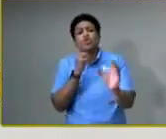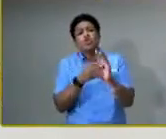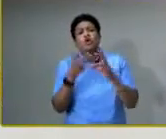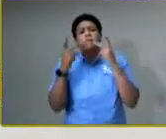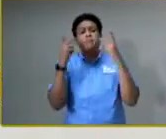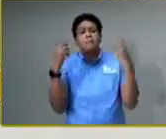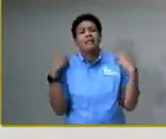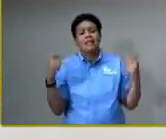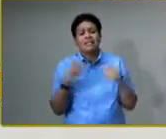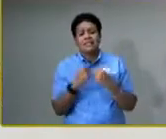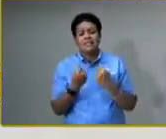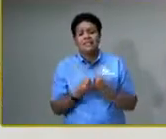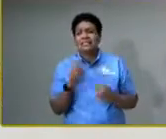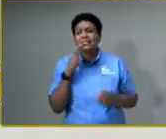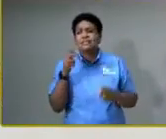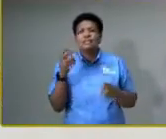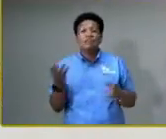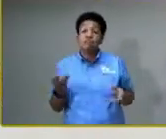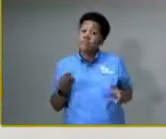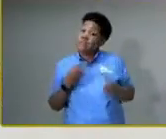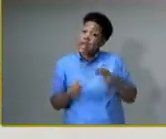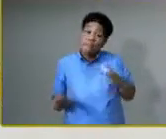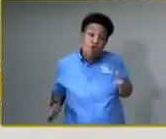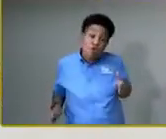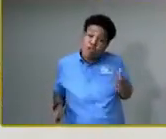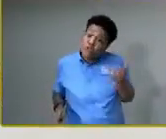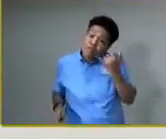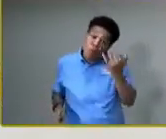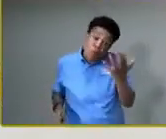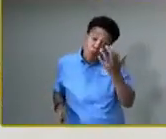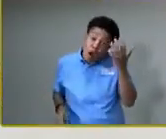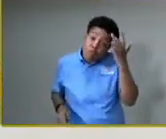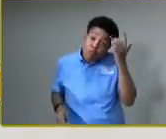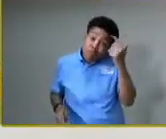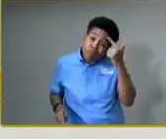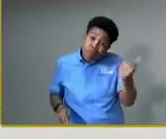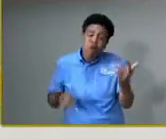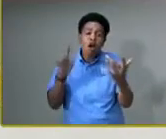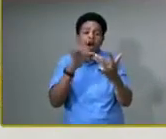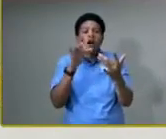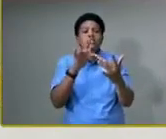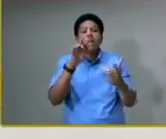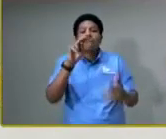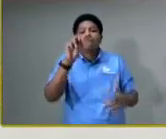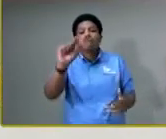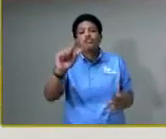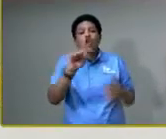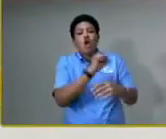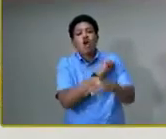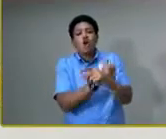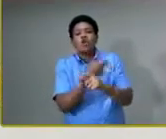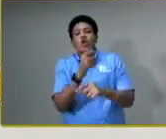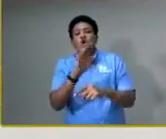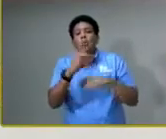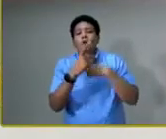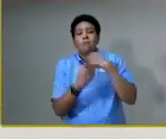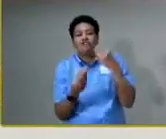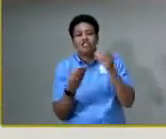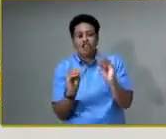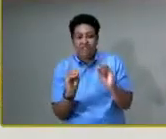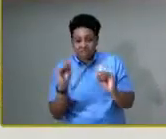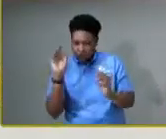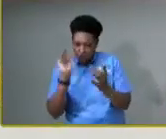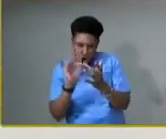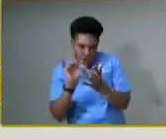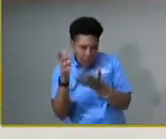health team, even on a temporary basis, to contact the regional authority or your parish office,